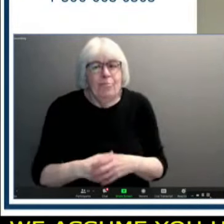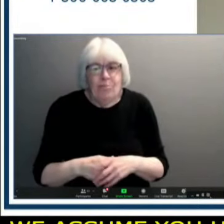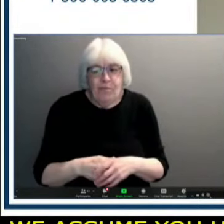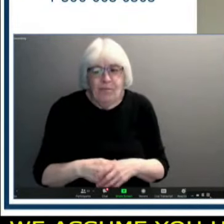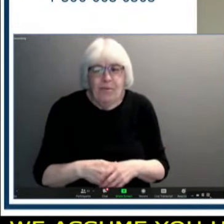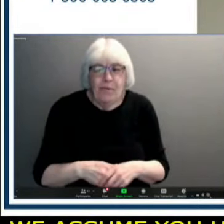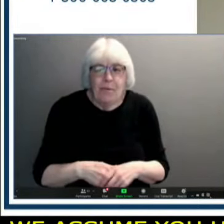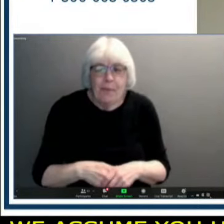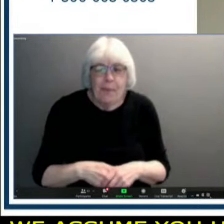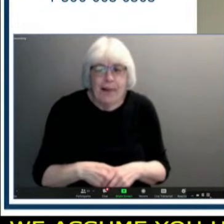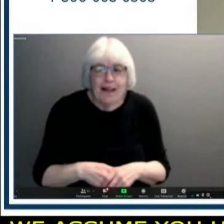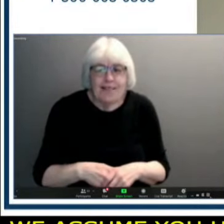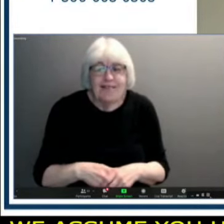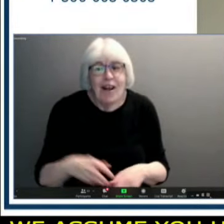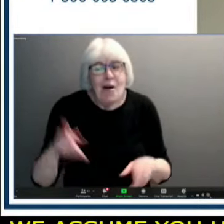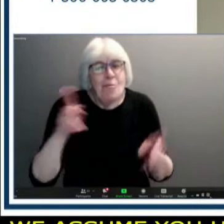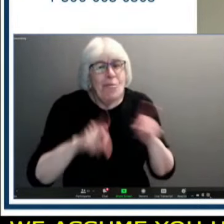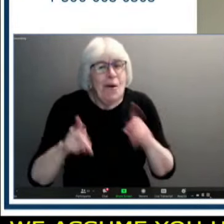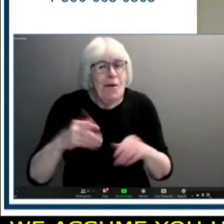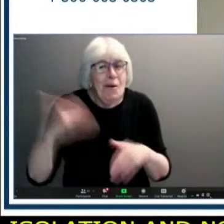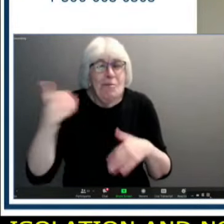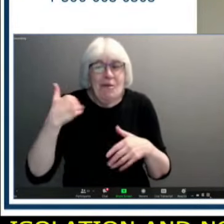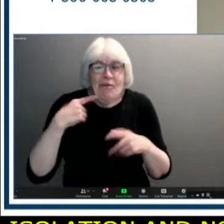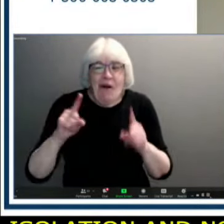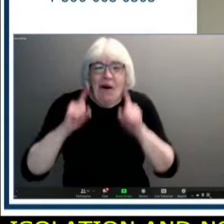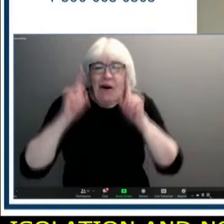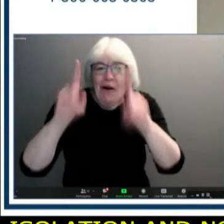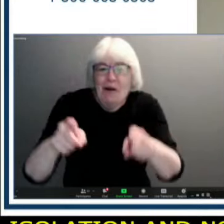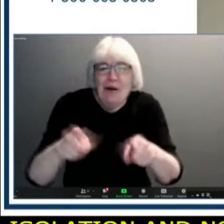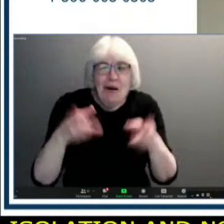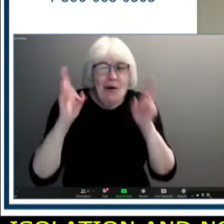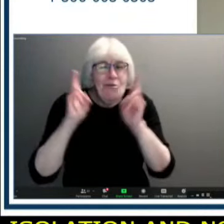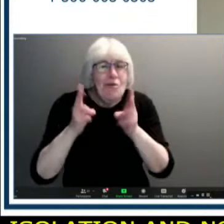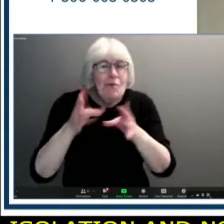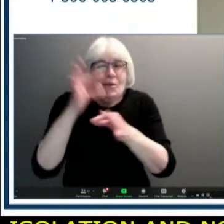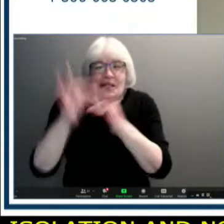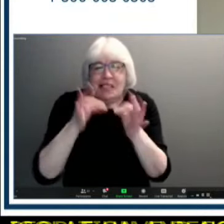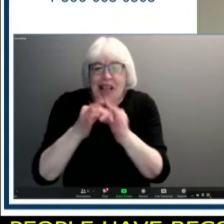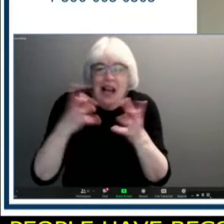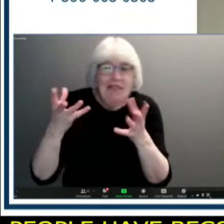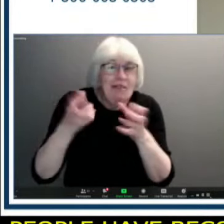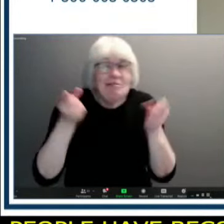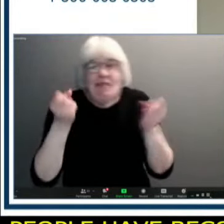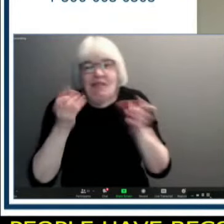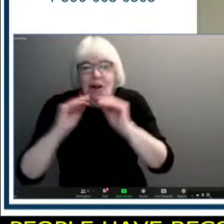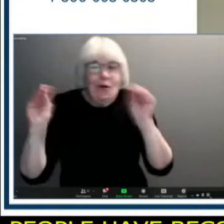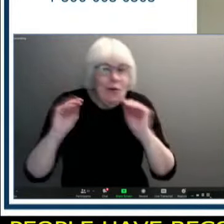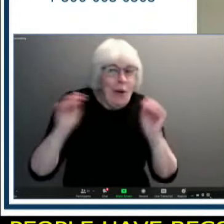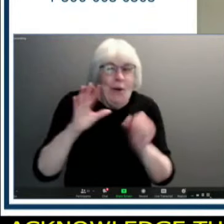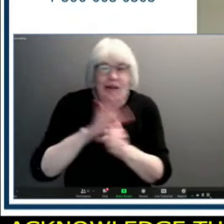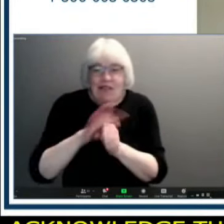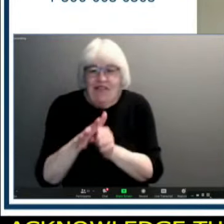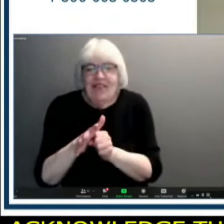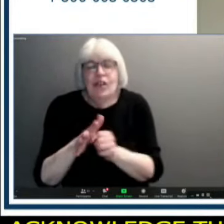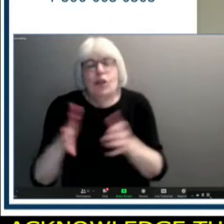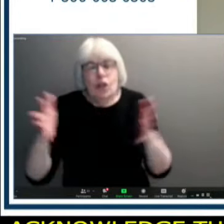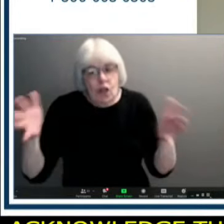I acknowledge that, and using those to make sure they don't have COVID. We encouraged you to do this to stay